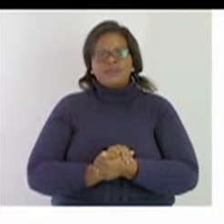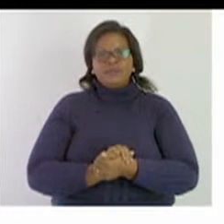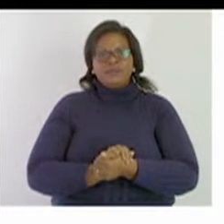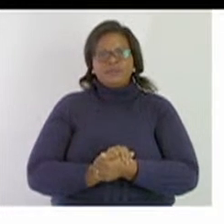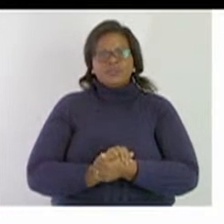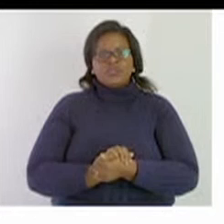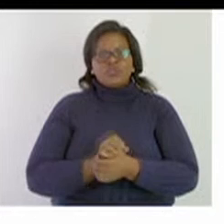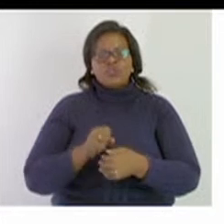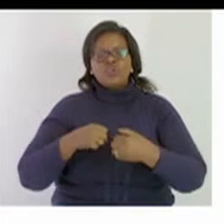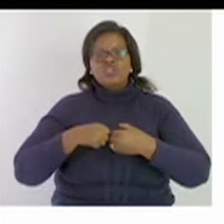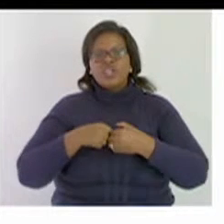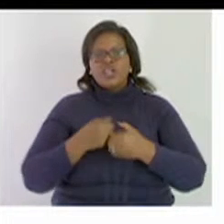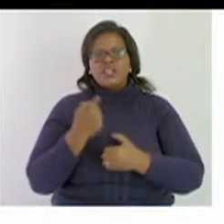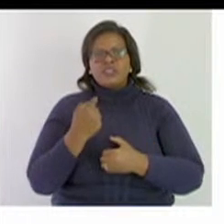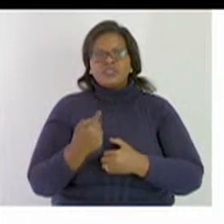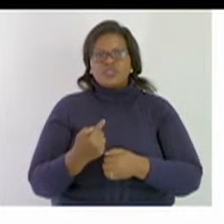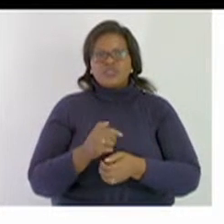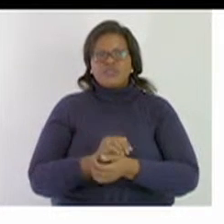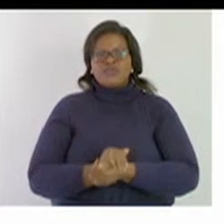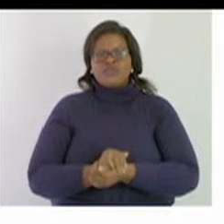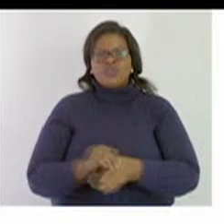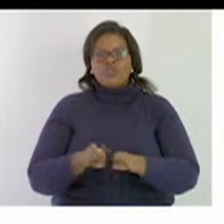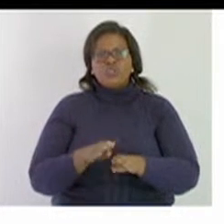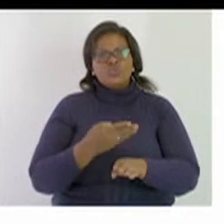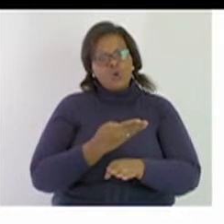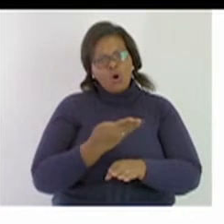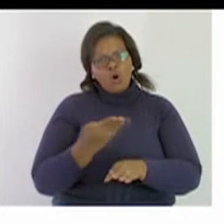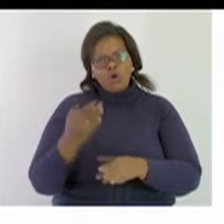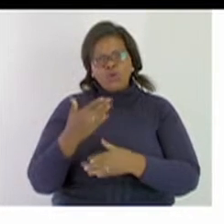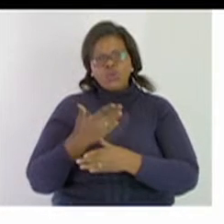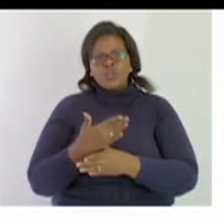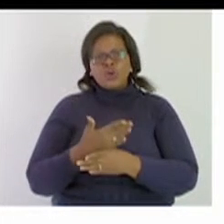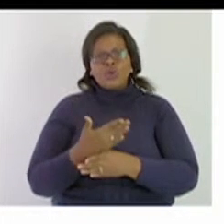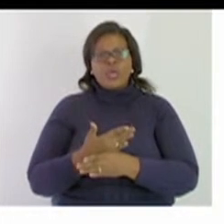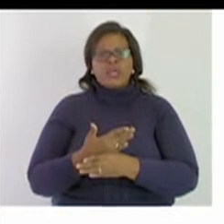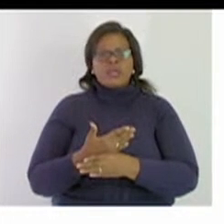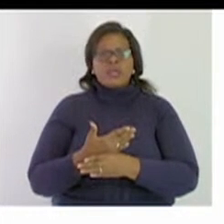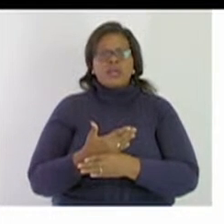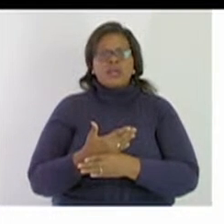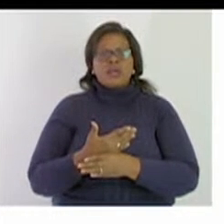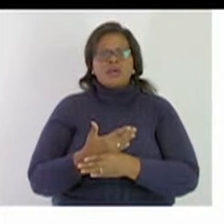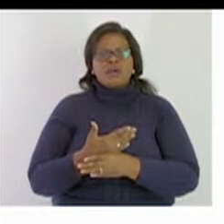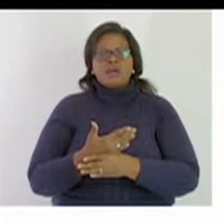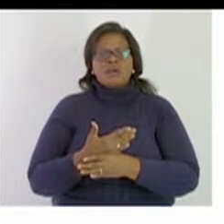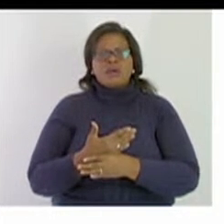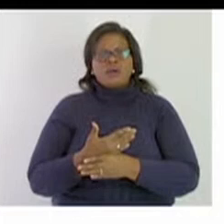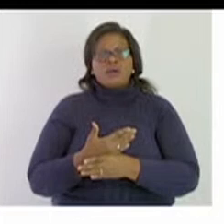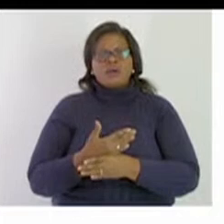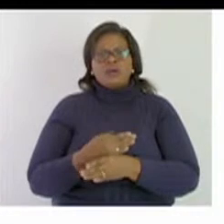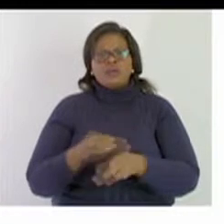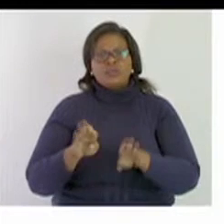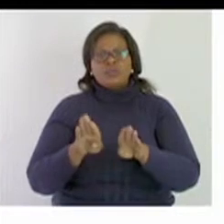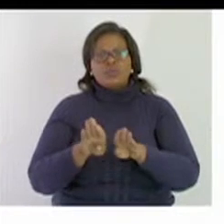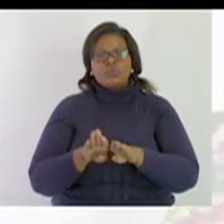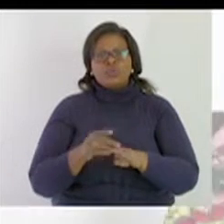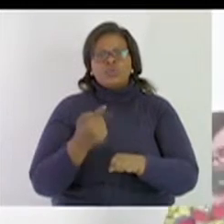yourself, do all those activities and do the extension work as well.